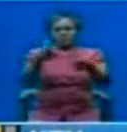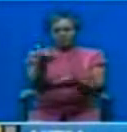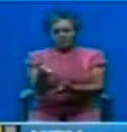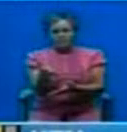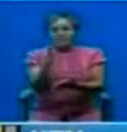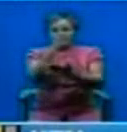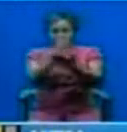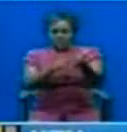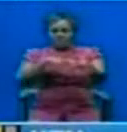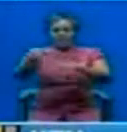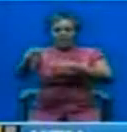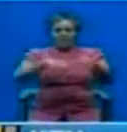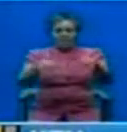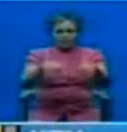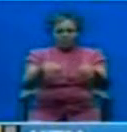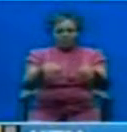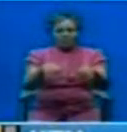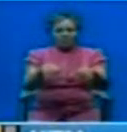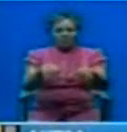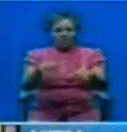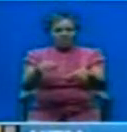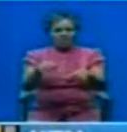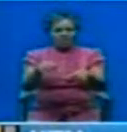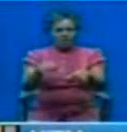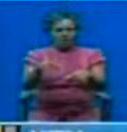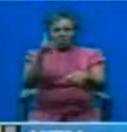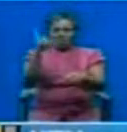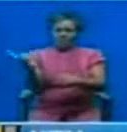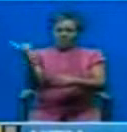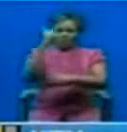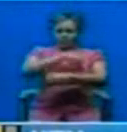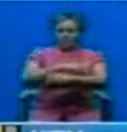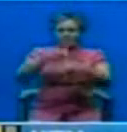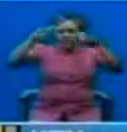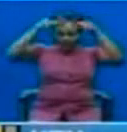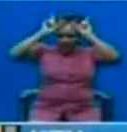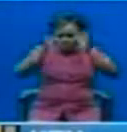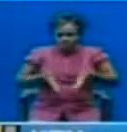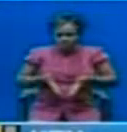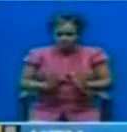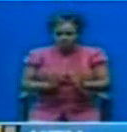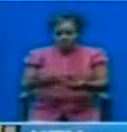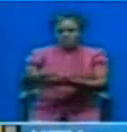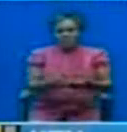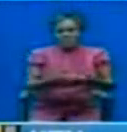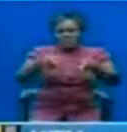Some animals used to kill or eat others. One day, the cow gave birth to a calf.